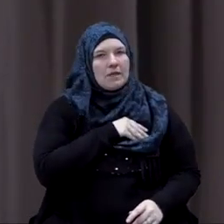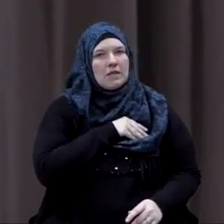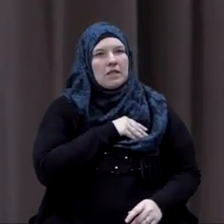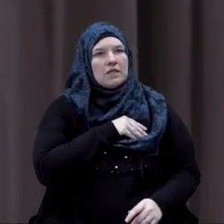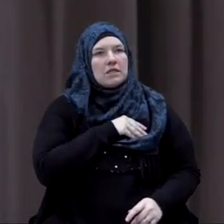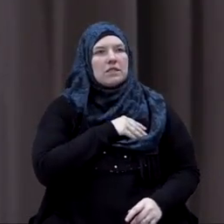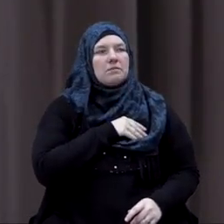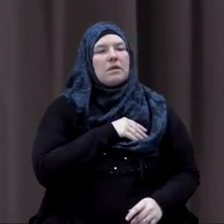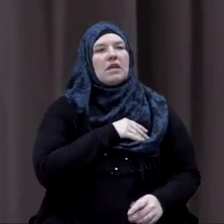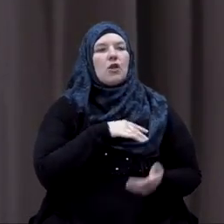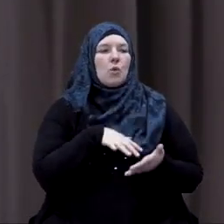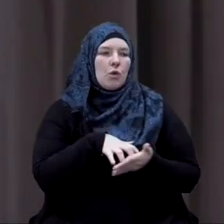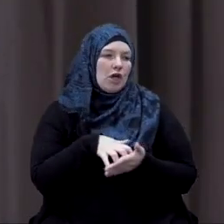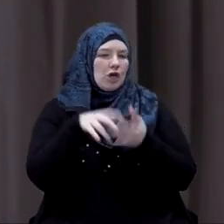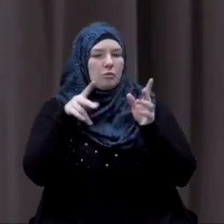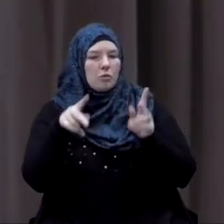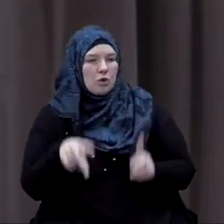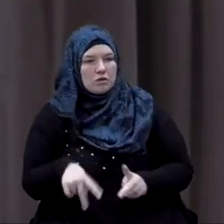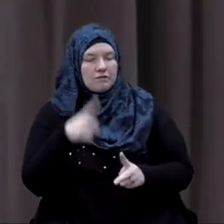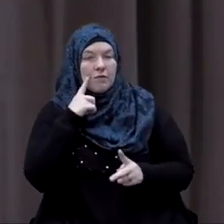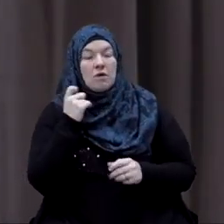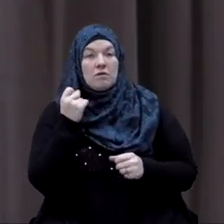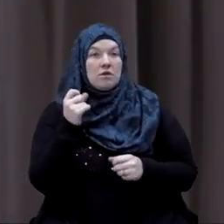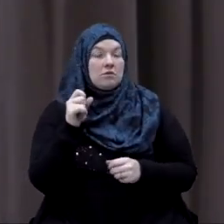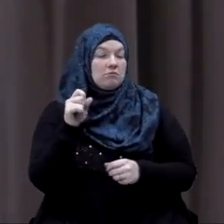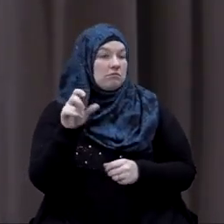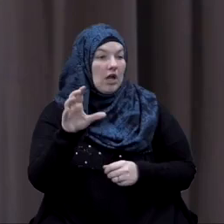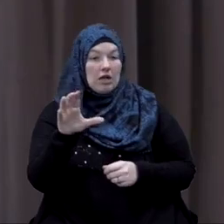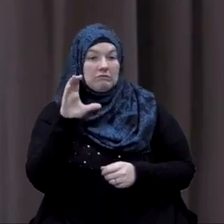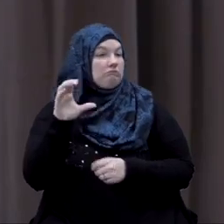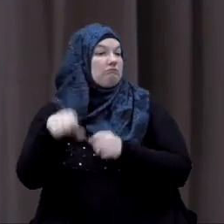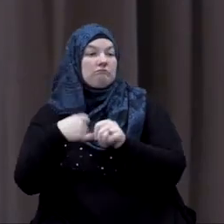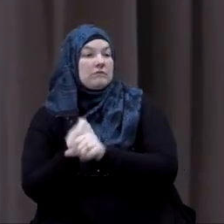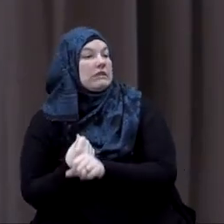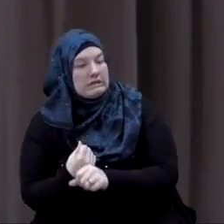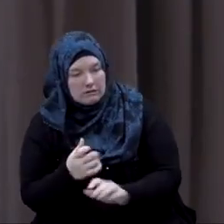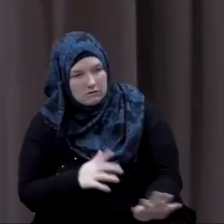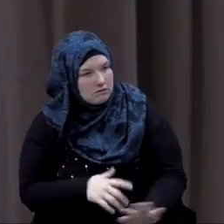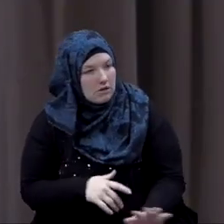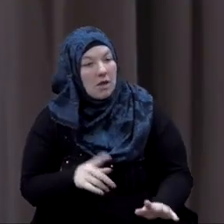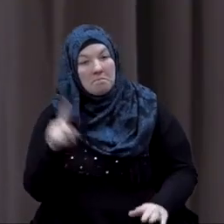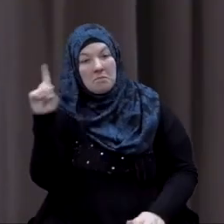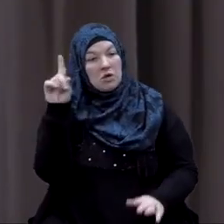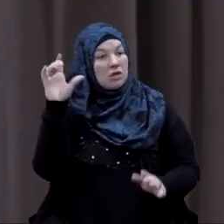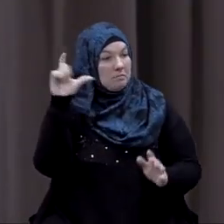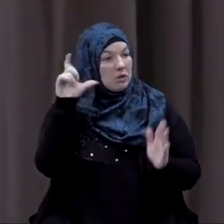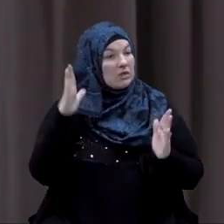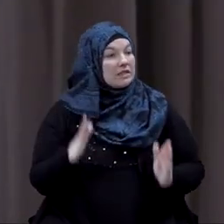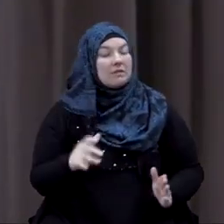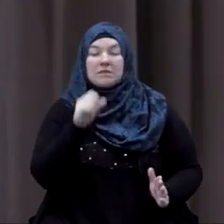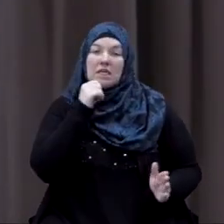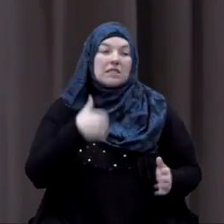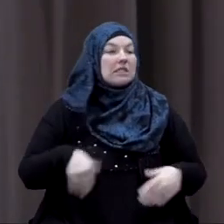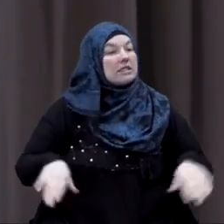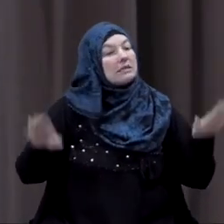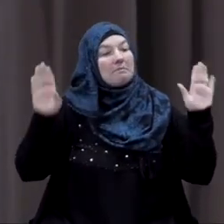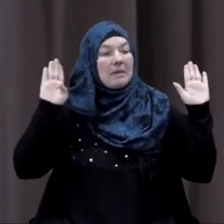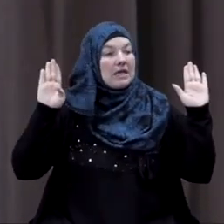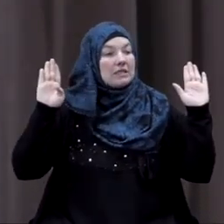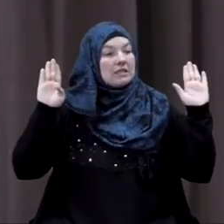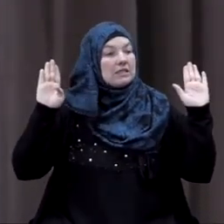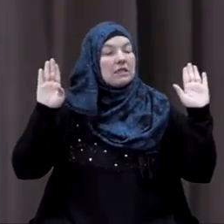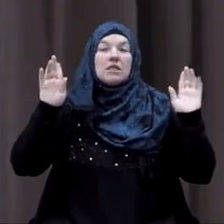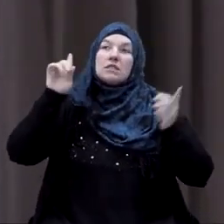the underdog for centuries. That's not a Muslim. A Muslim doesn't submit but to